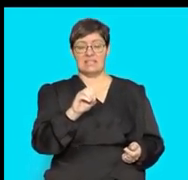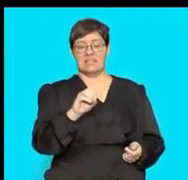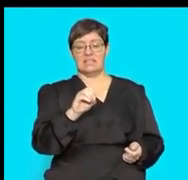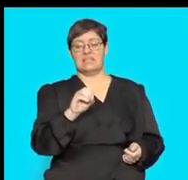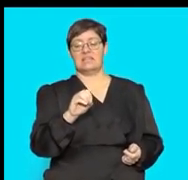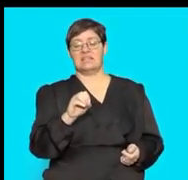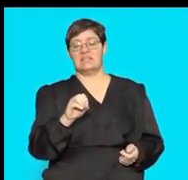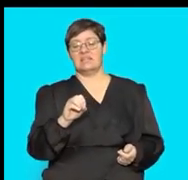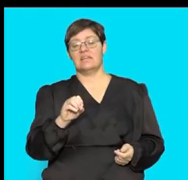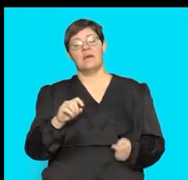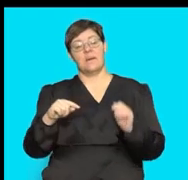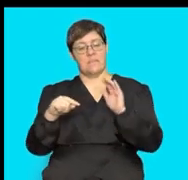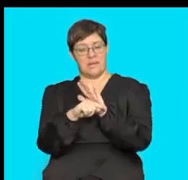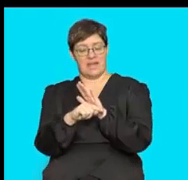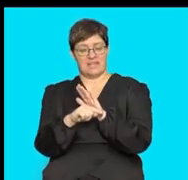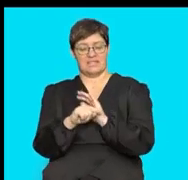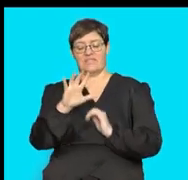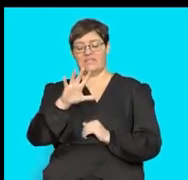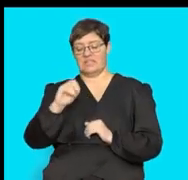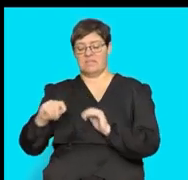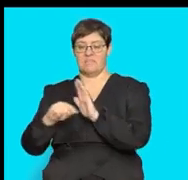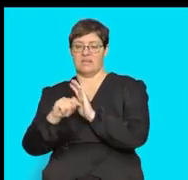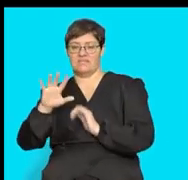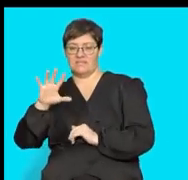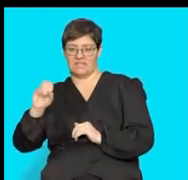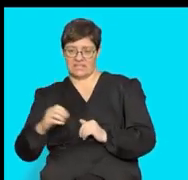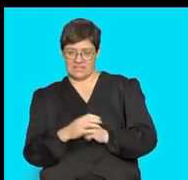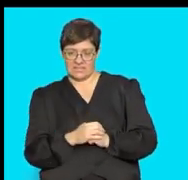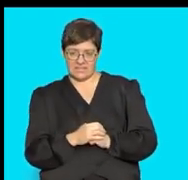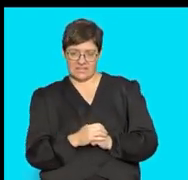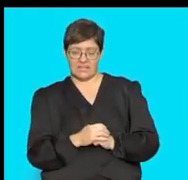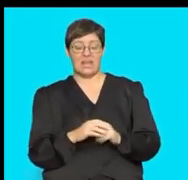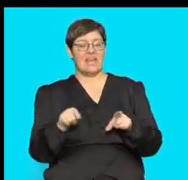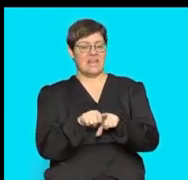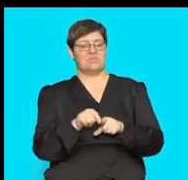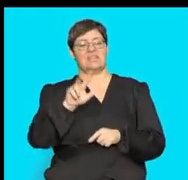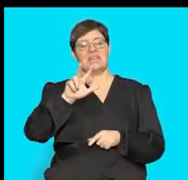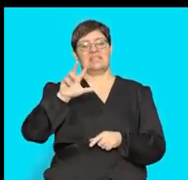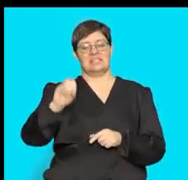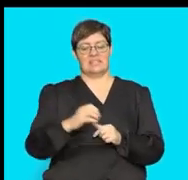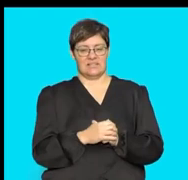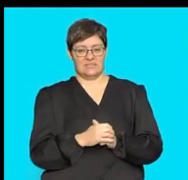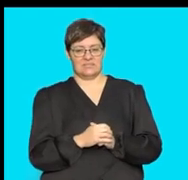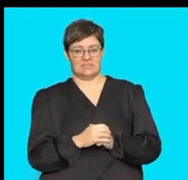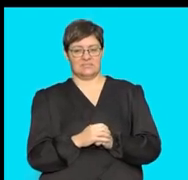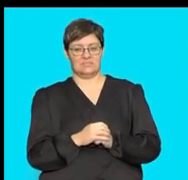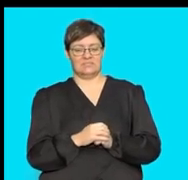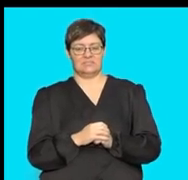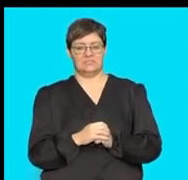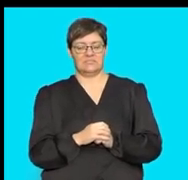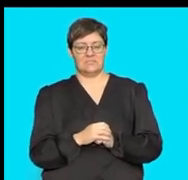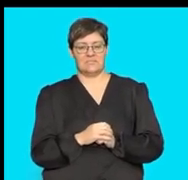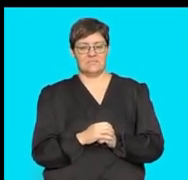of a triangle being equal to 180 degrees to find the third angle. So A will just be 180